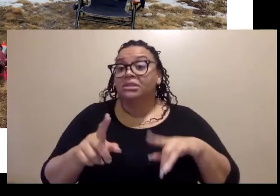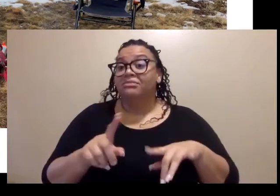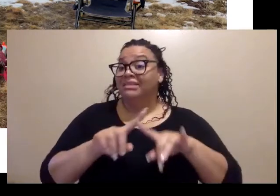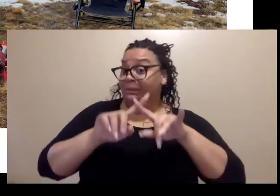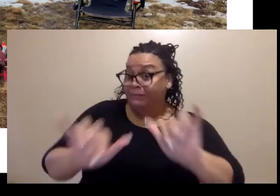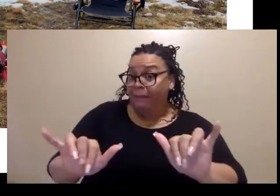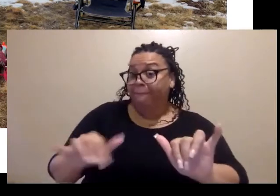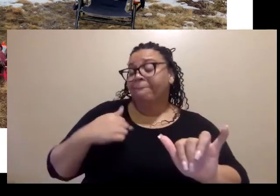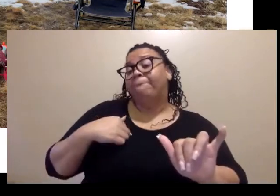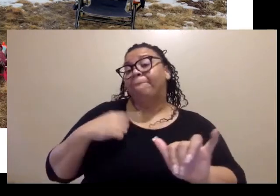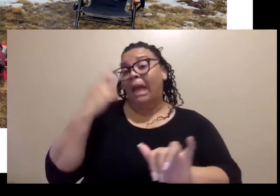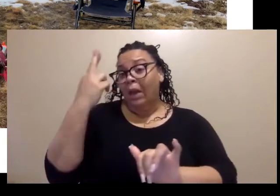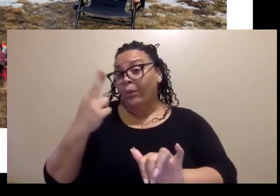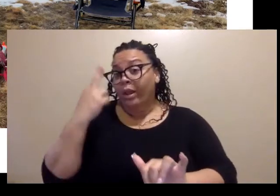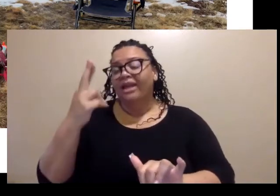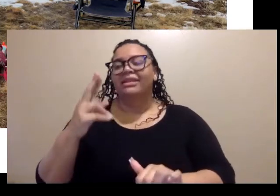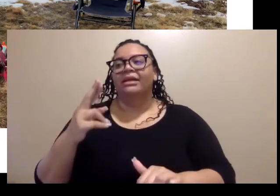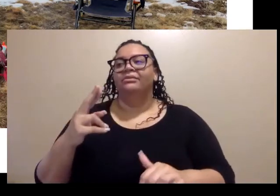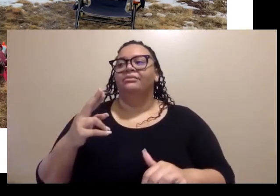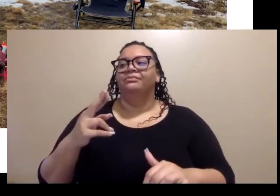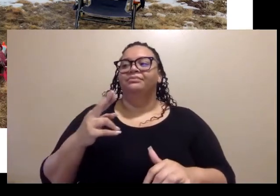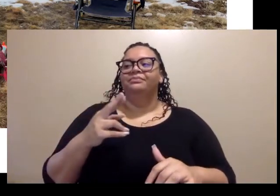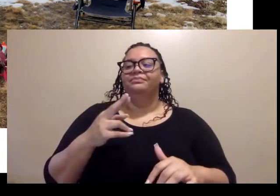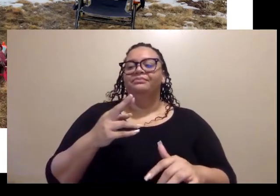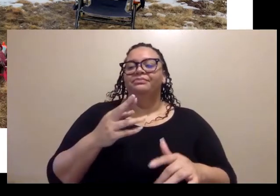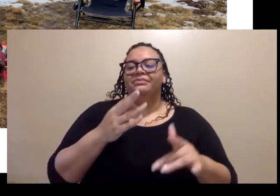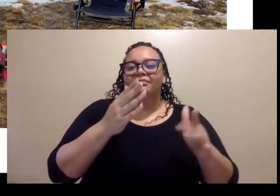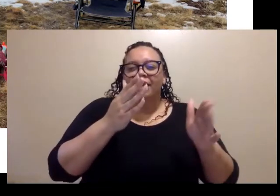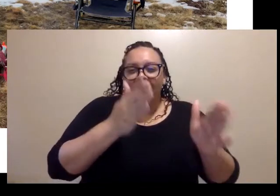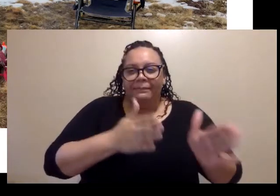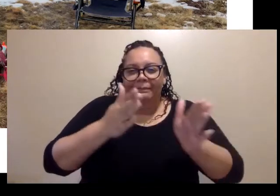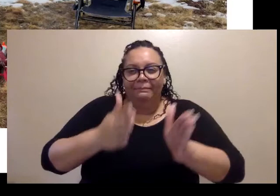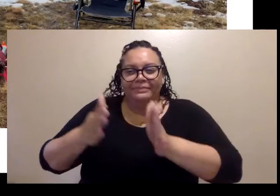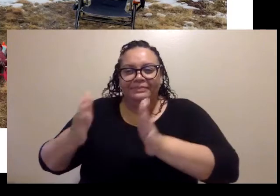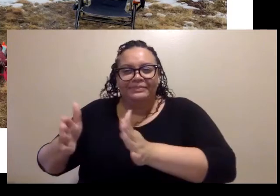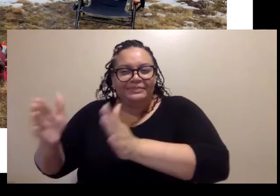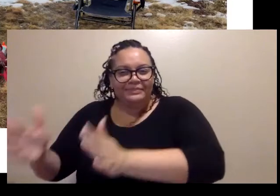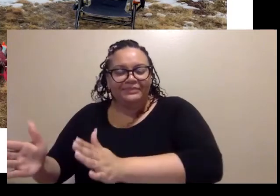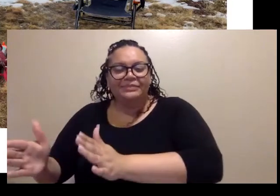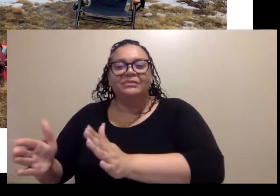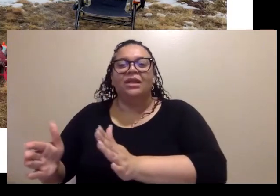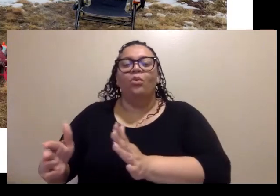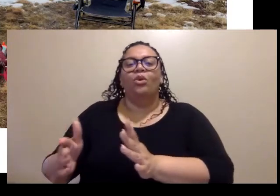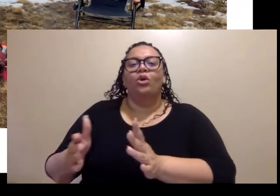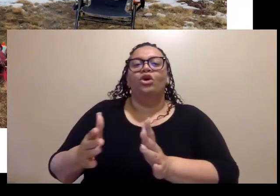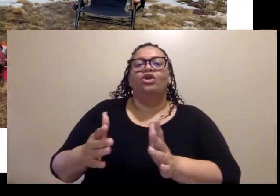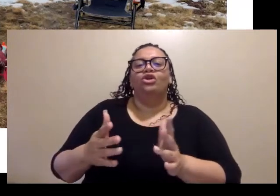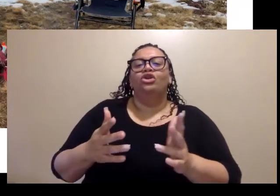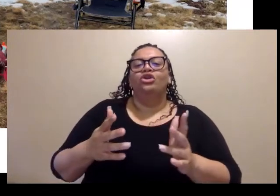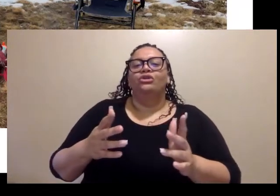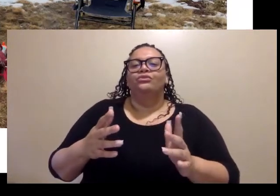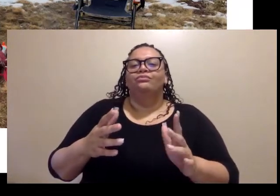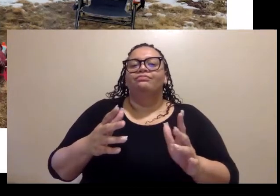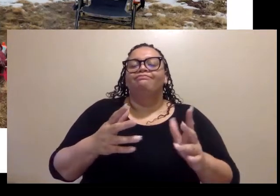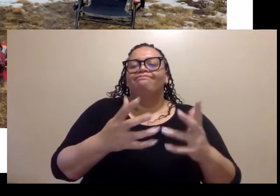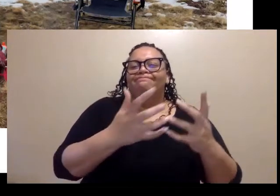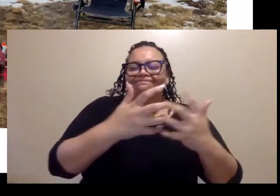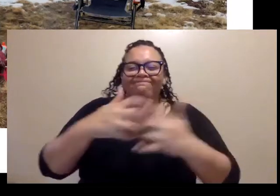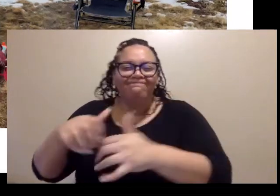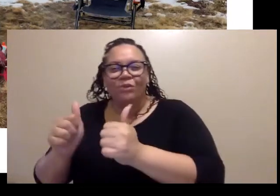I realized some patterns of just assimilating to culture and the pressure of, you